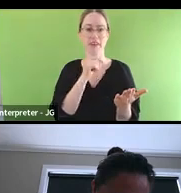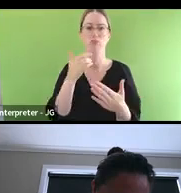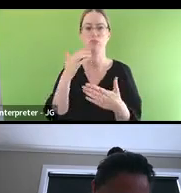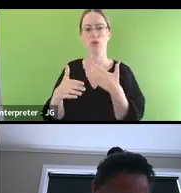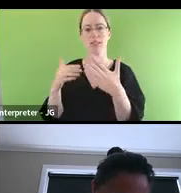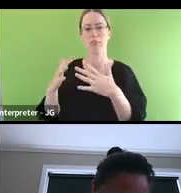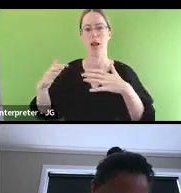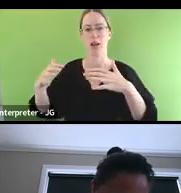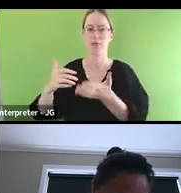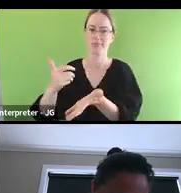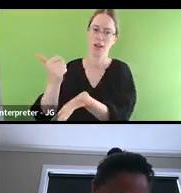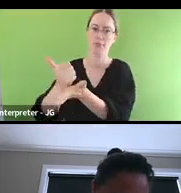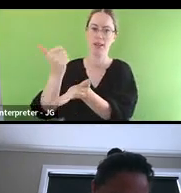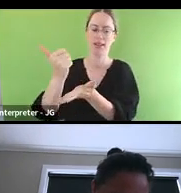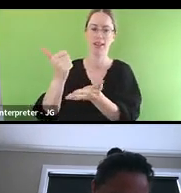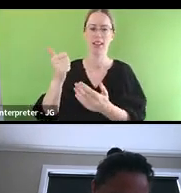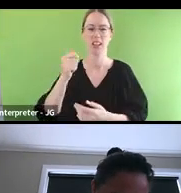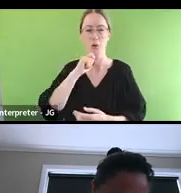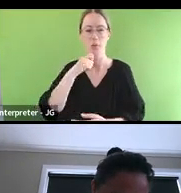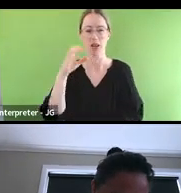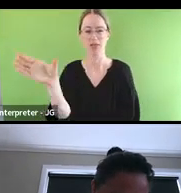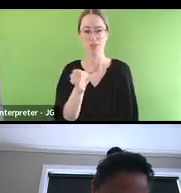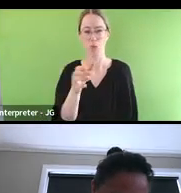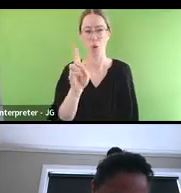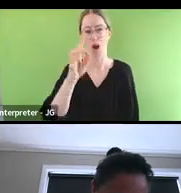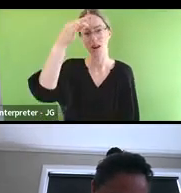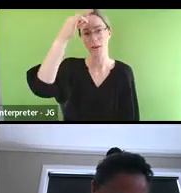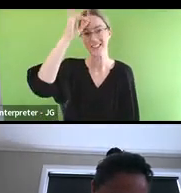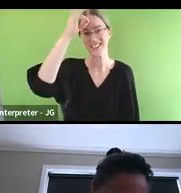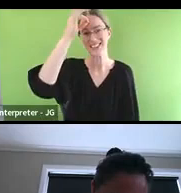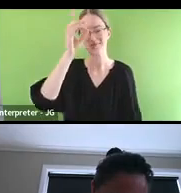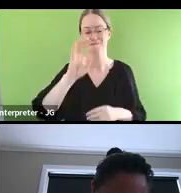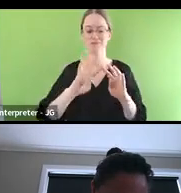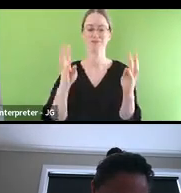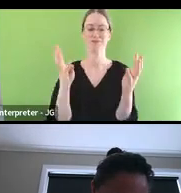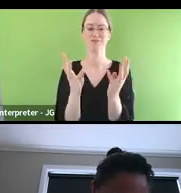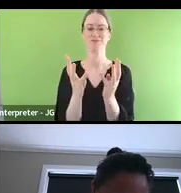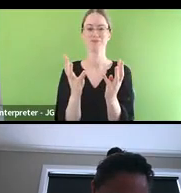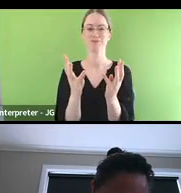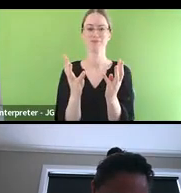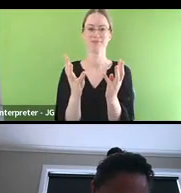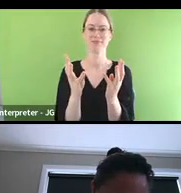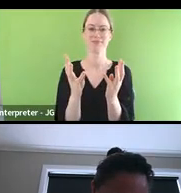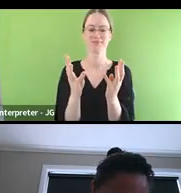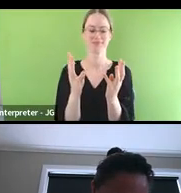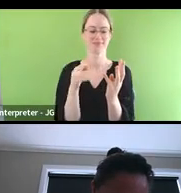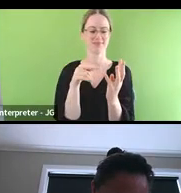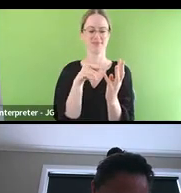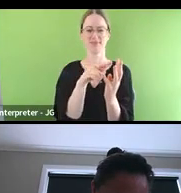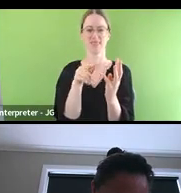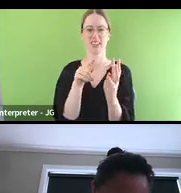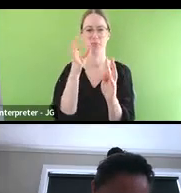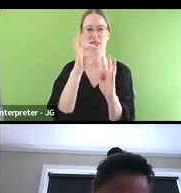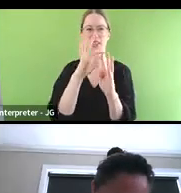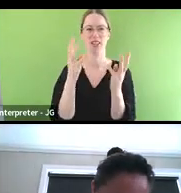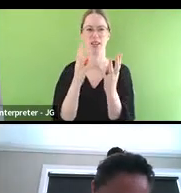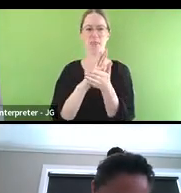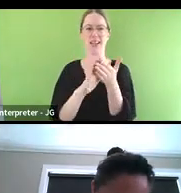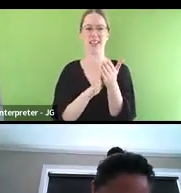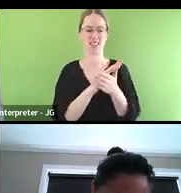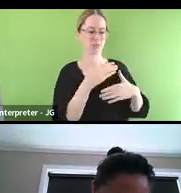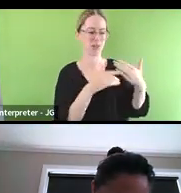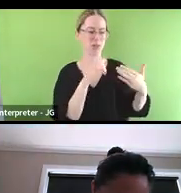that there's going to be a committee put in place, and it's going to slow things down even